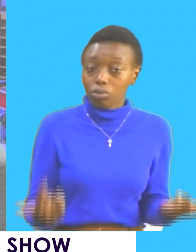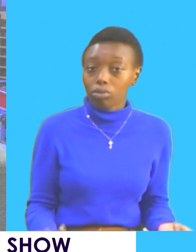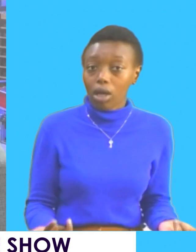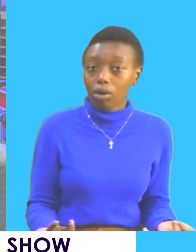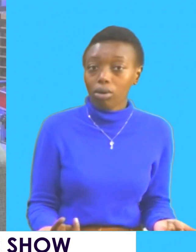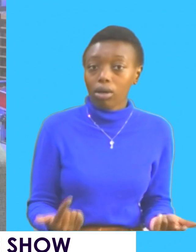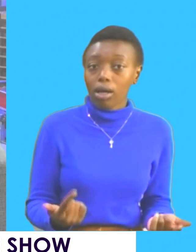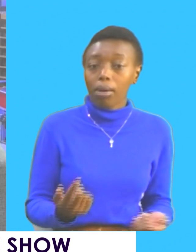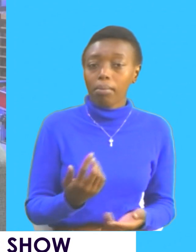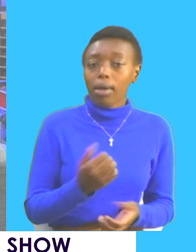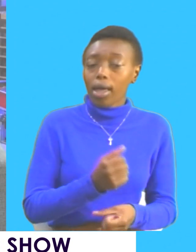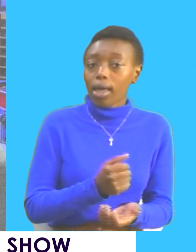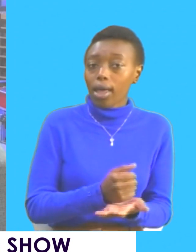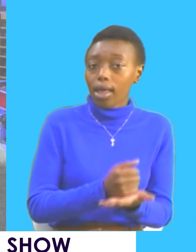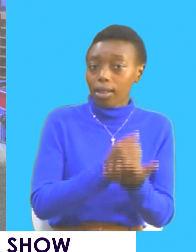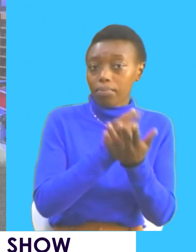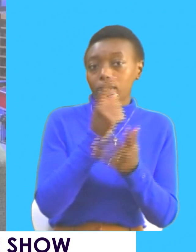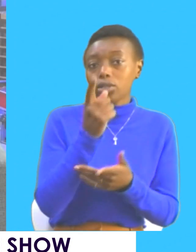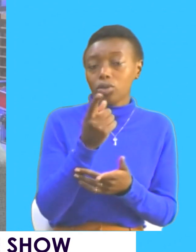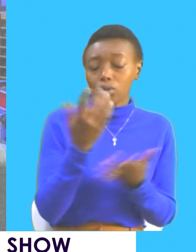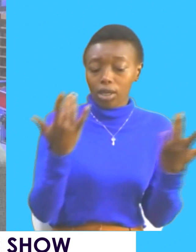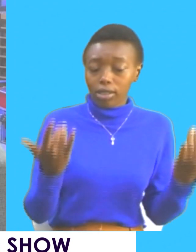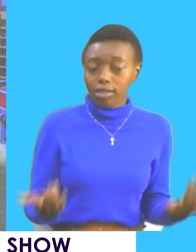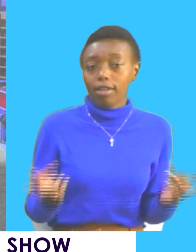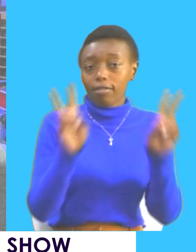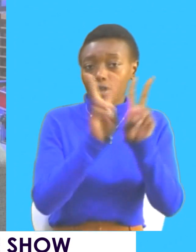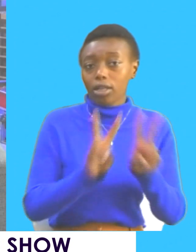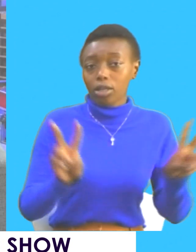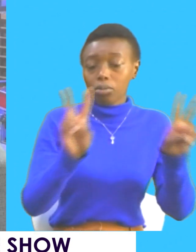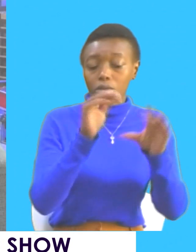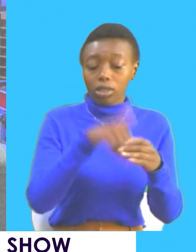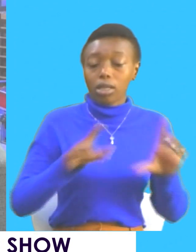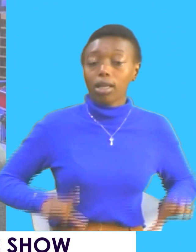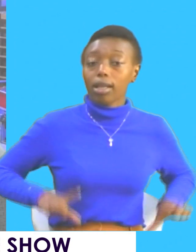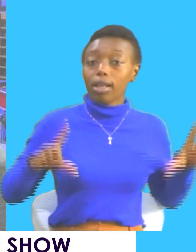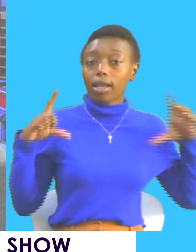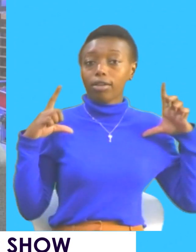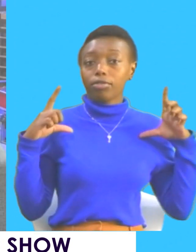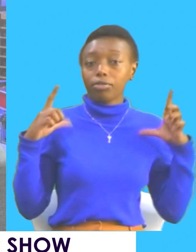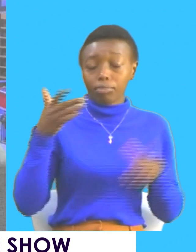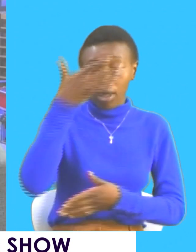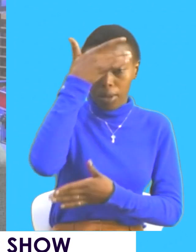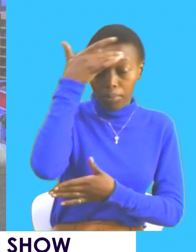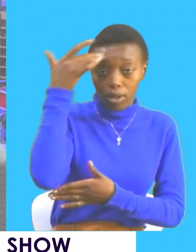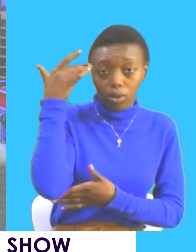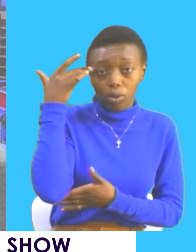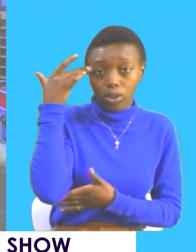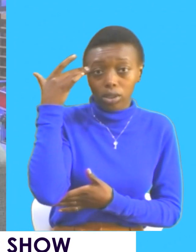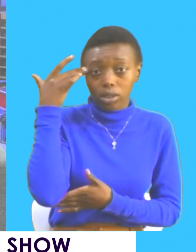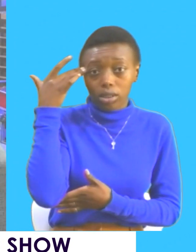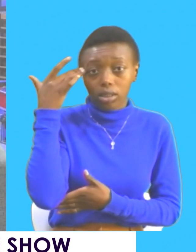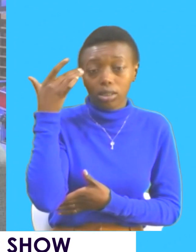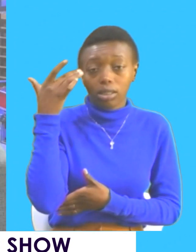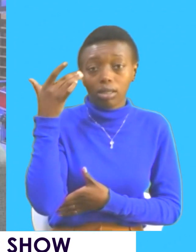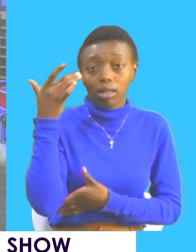an individual, staying relevant in life. Because more often than not, lack